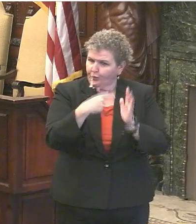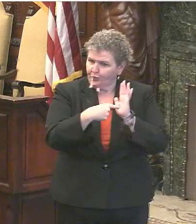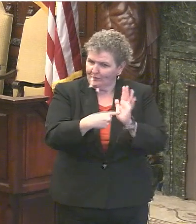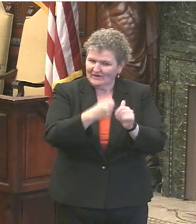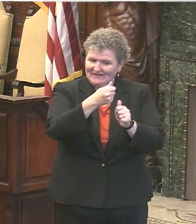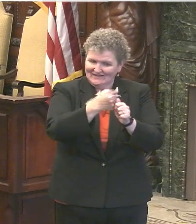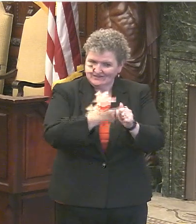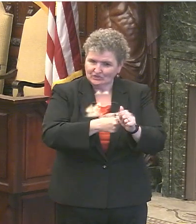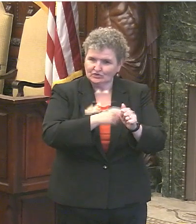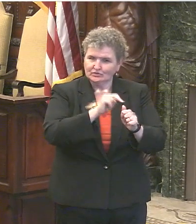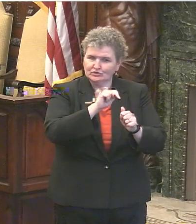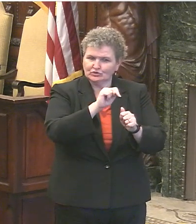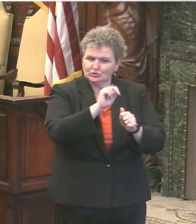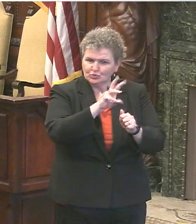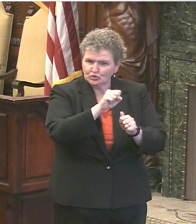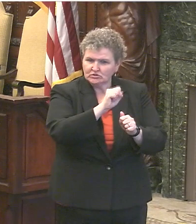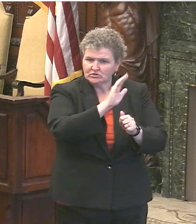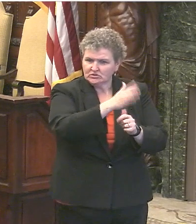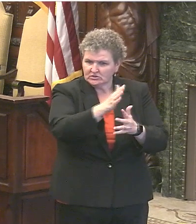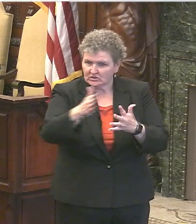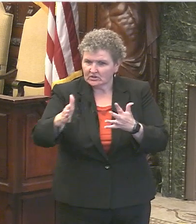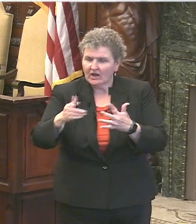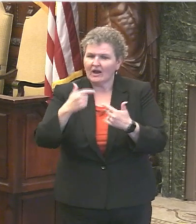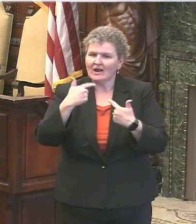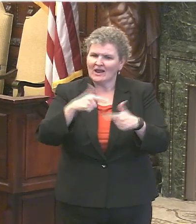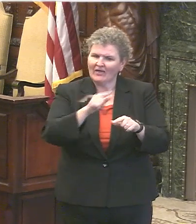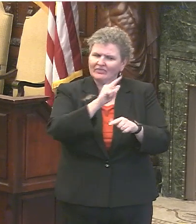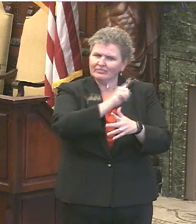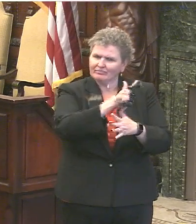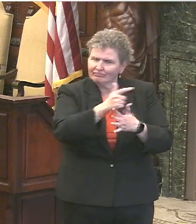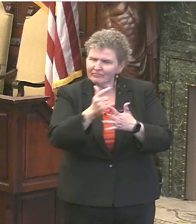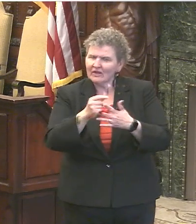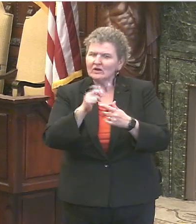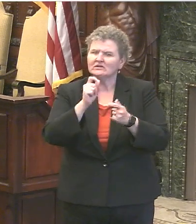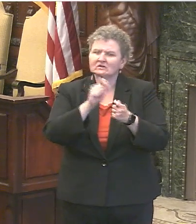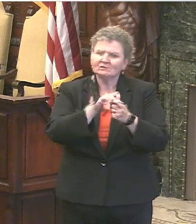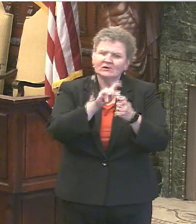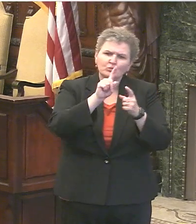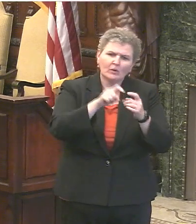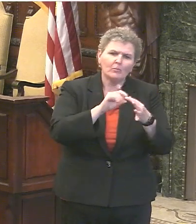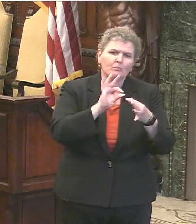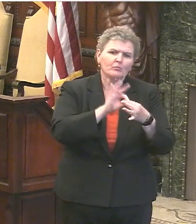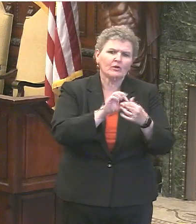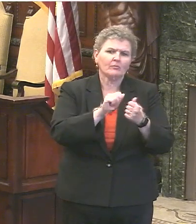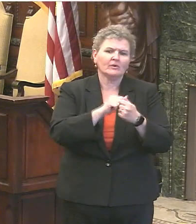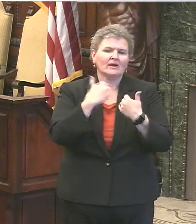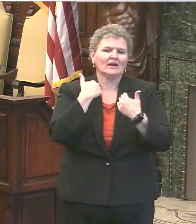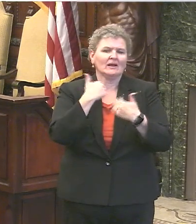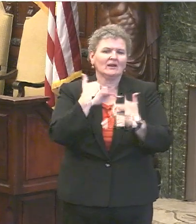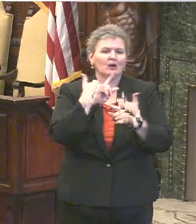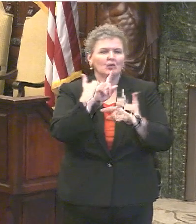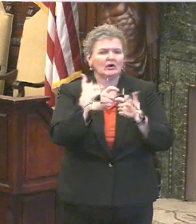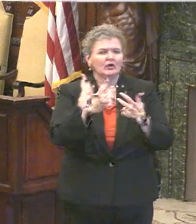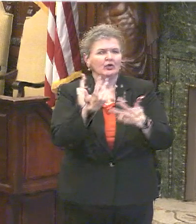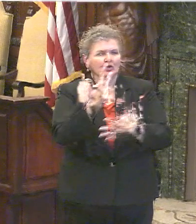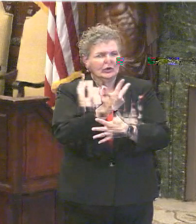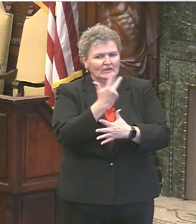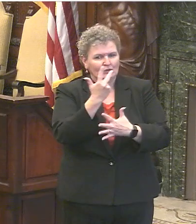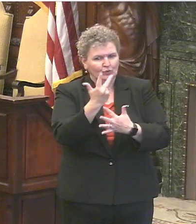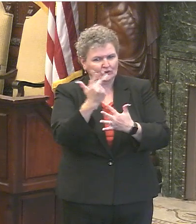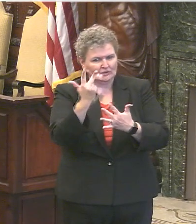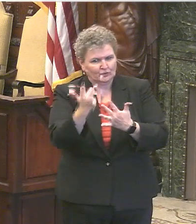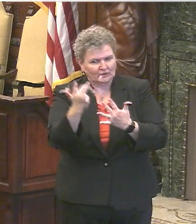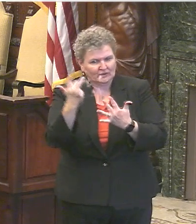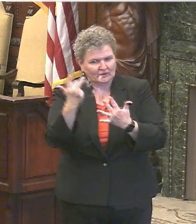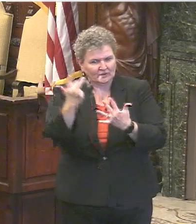media outlet is permitted to ask questions. And we ask that reporters please limit your questions to 3 or fewer, and we will do a second round